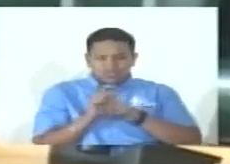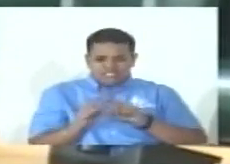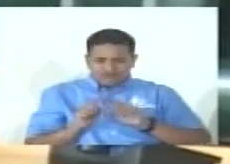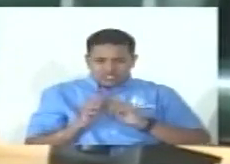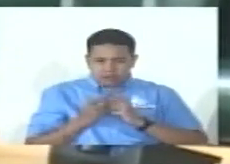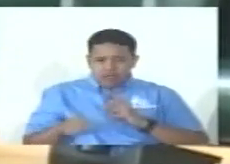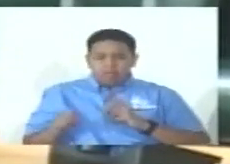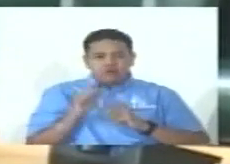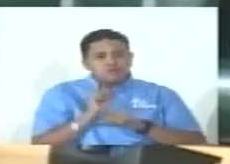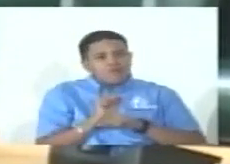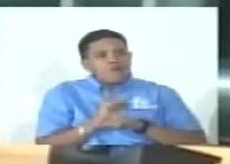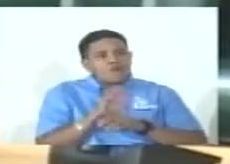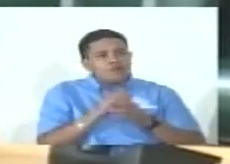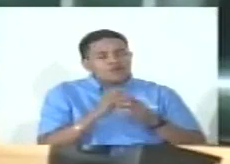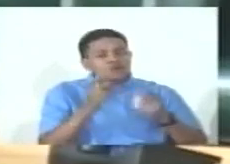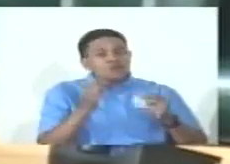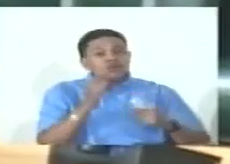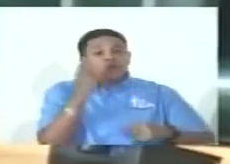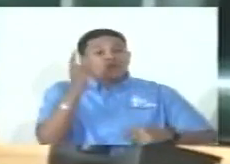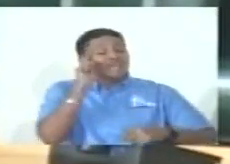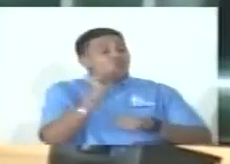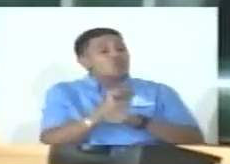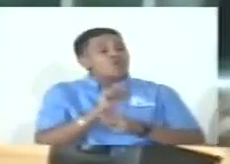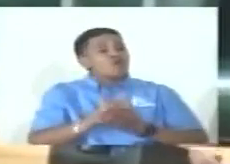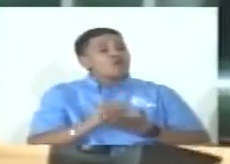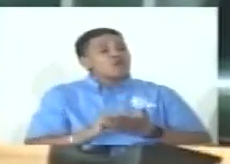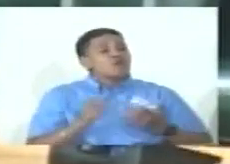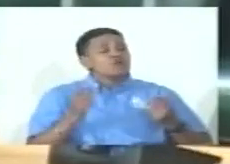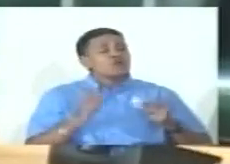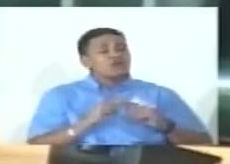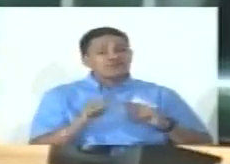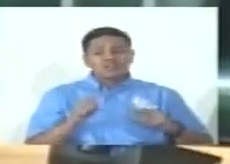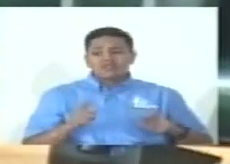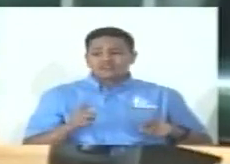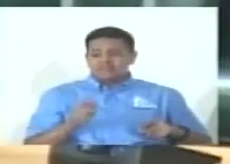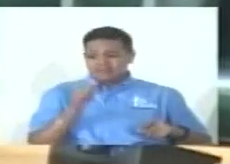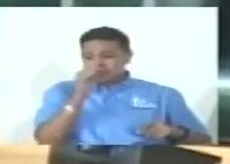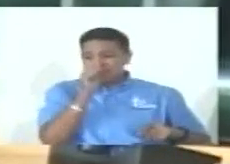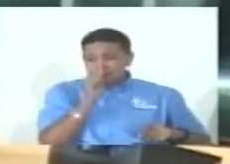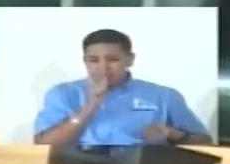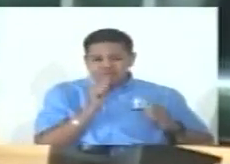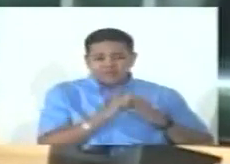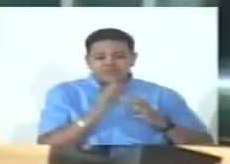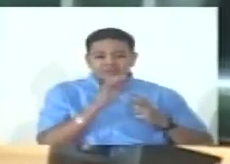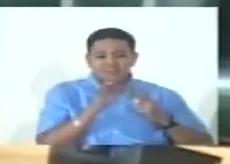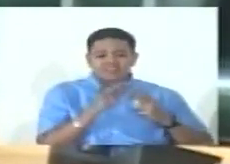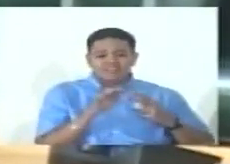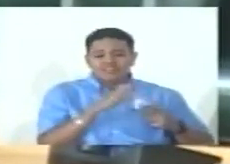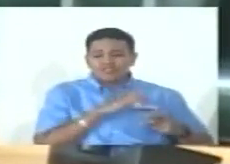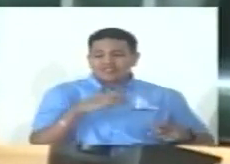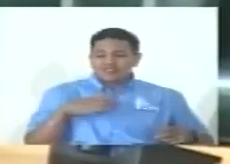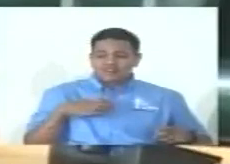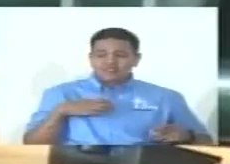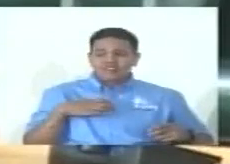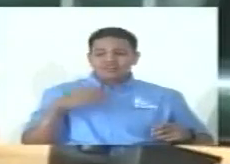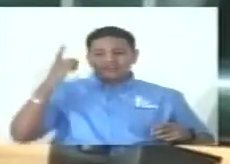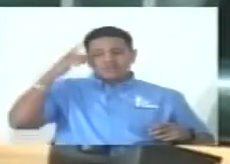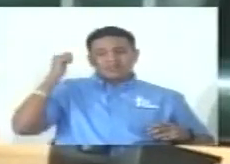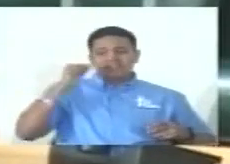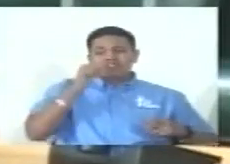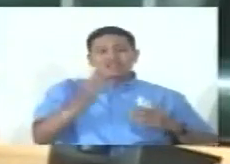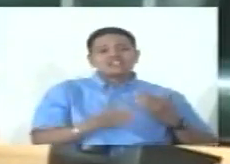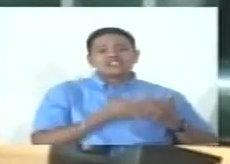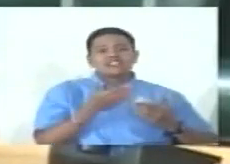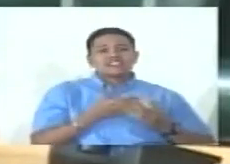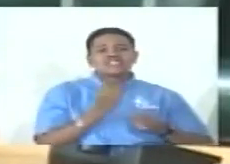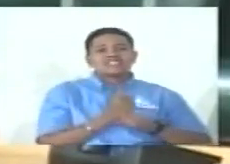But not only for the work that they have done, but for putting up with the Joint Select Committee, because it could not have been an easy task.